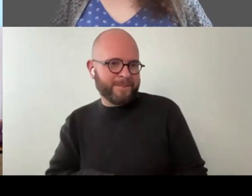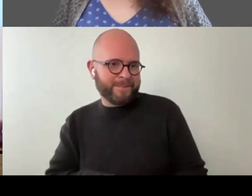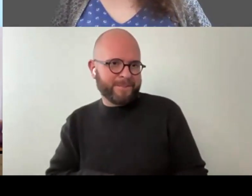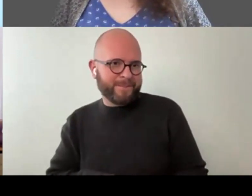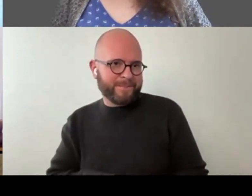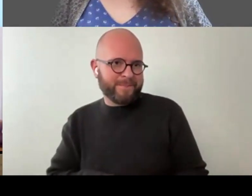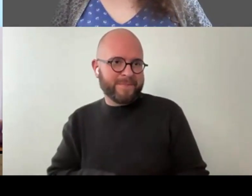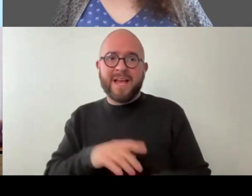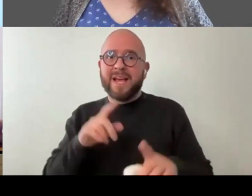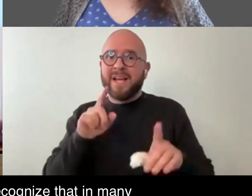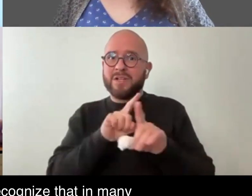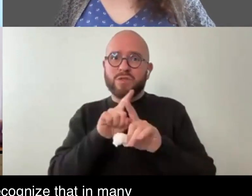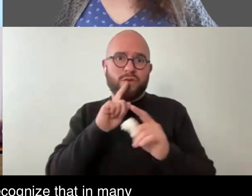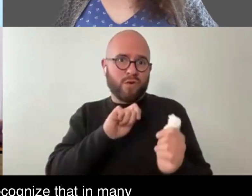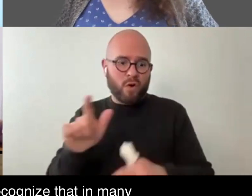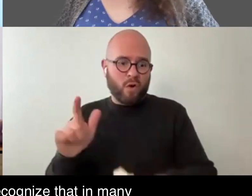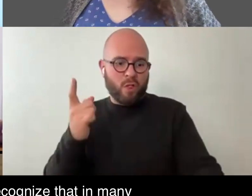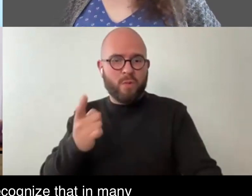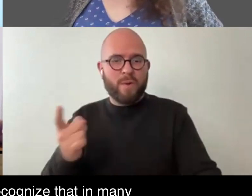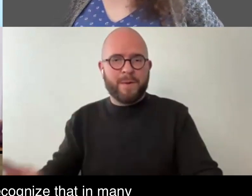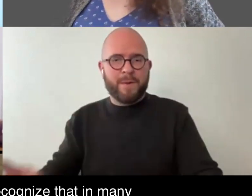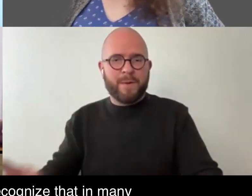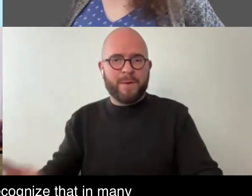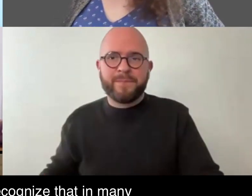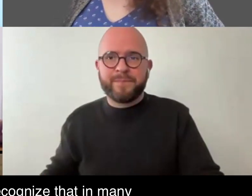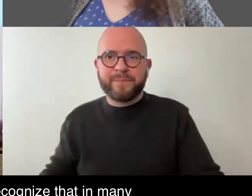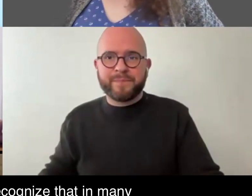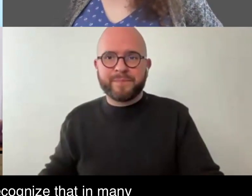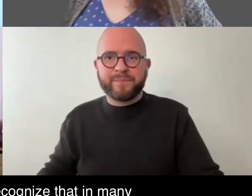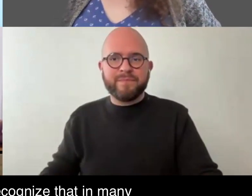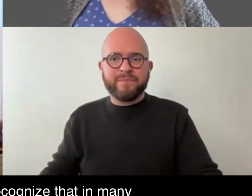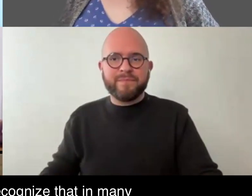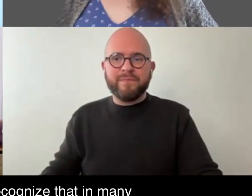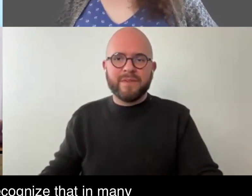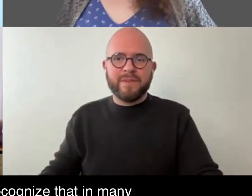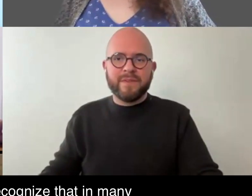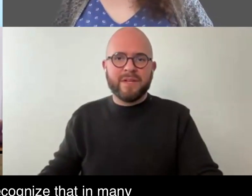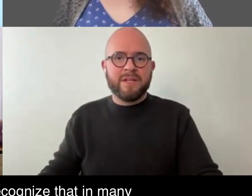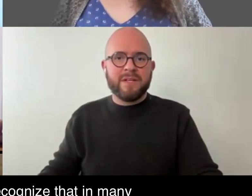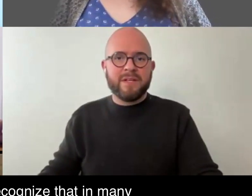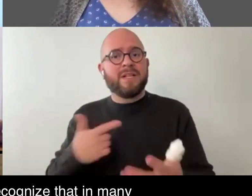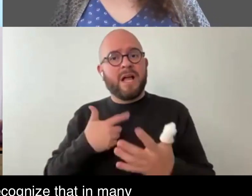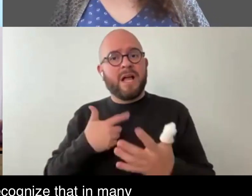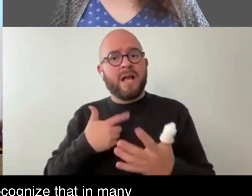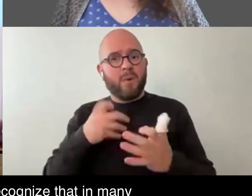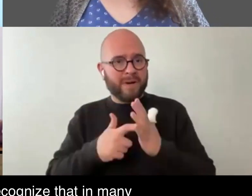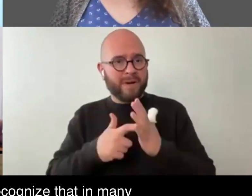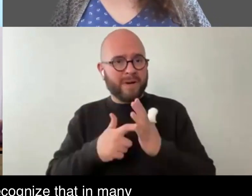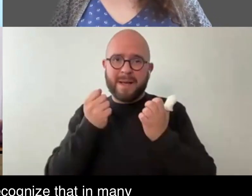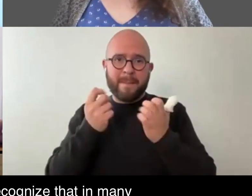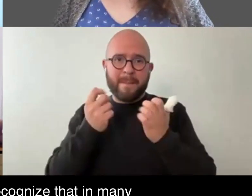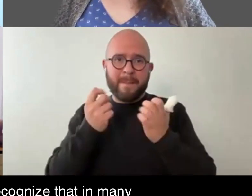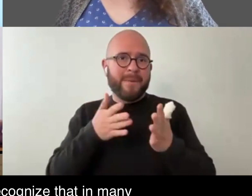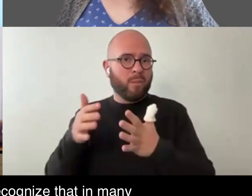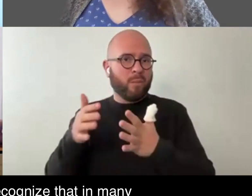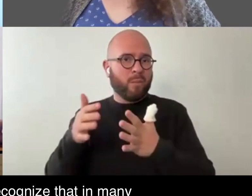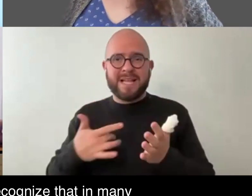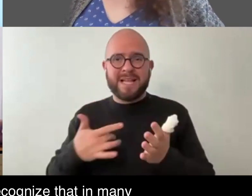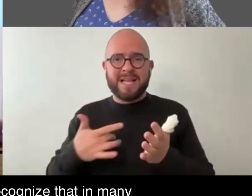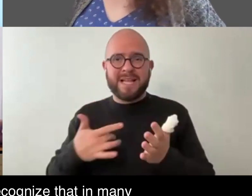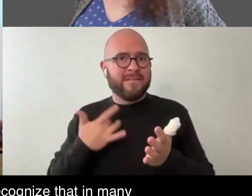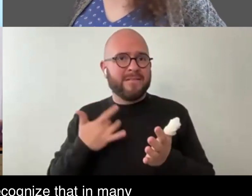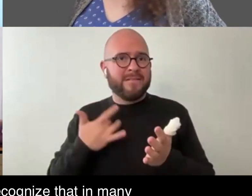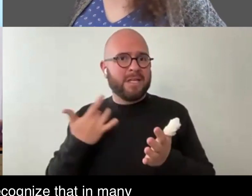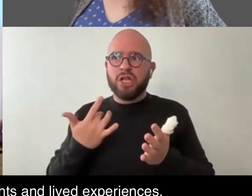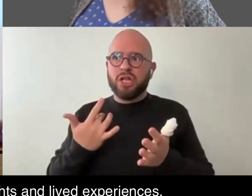for all of us, right? I think I wanted to recognize that in many ways, I feel it anchored in and